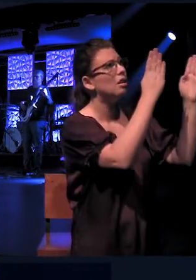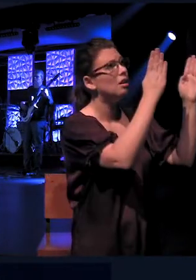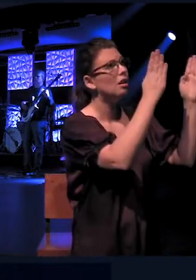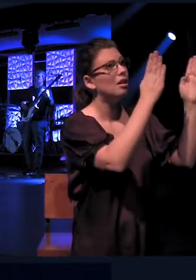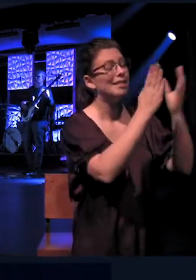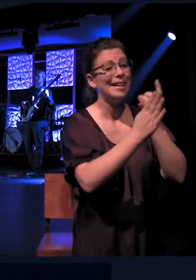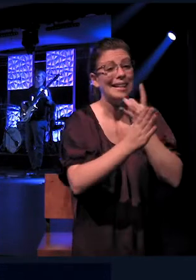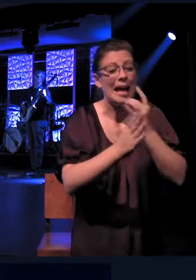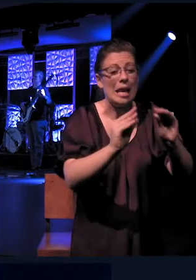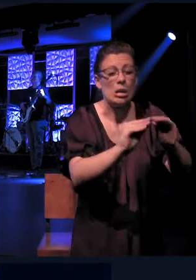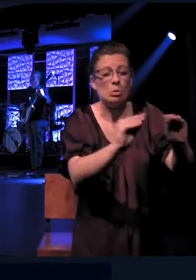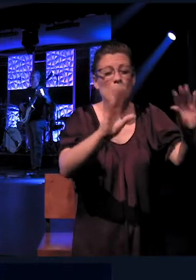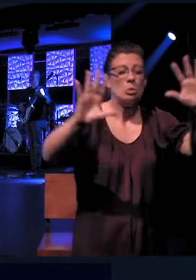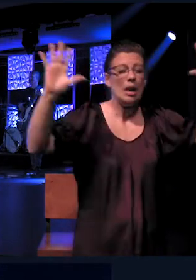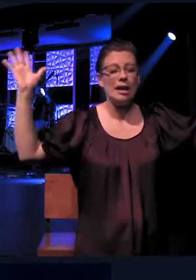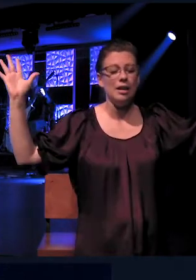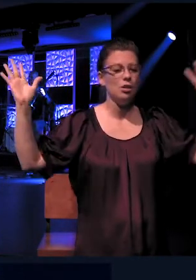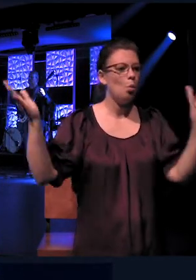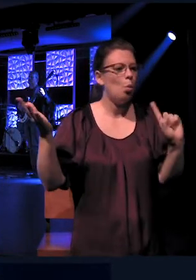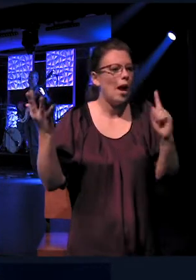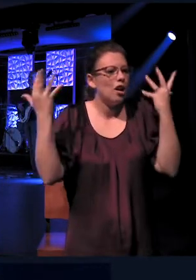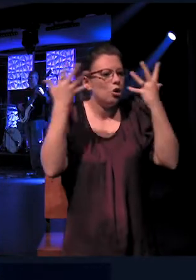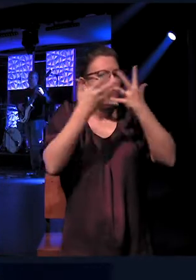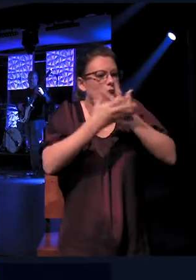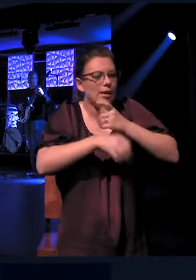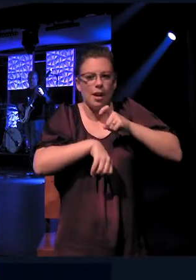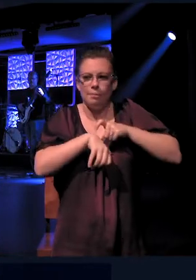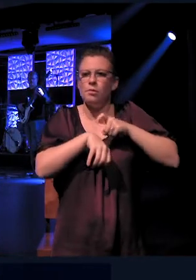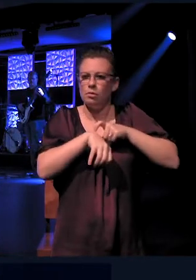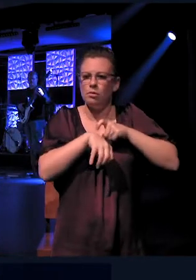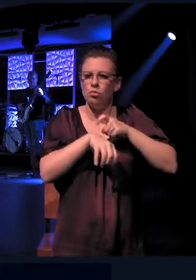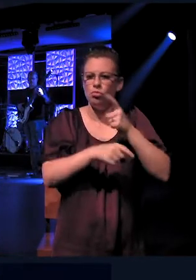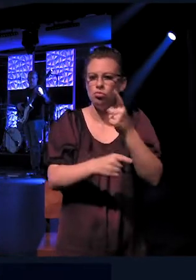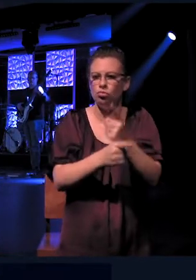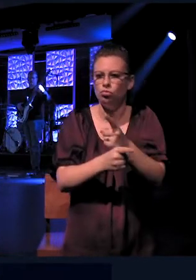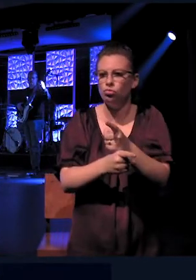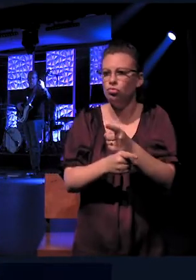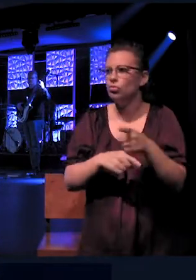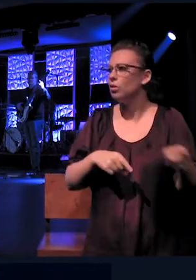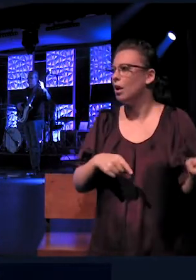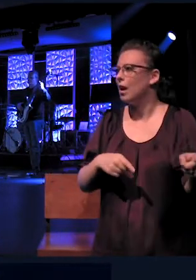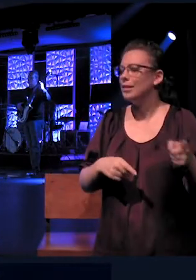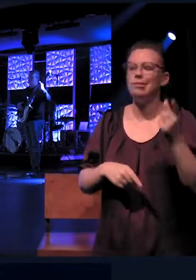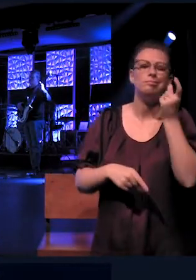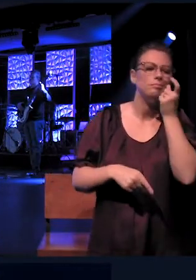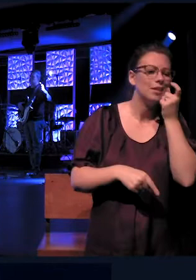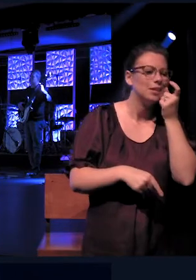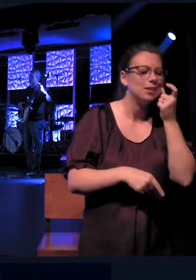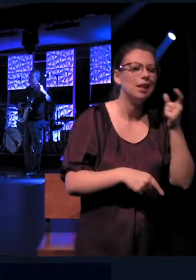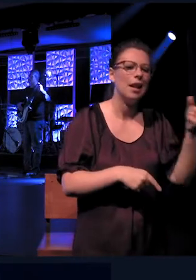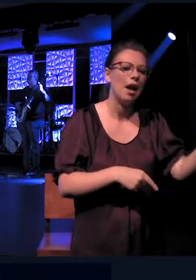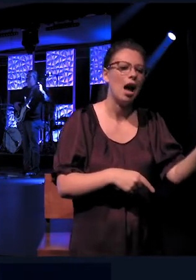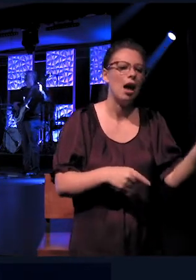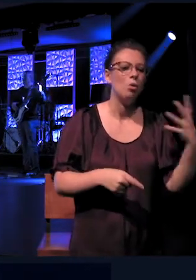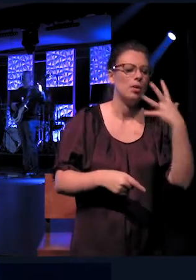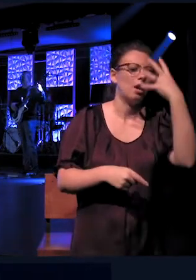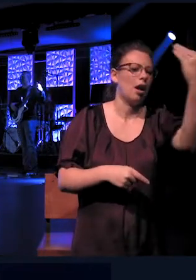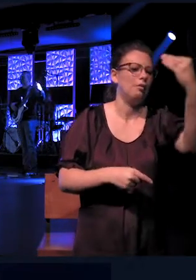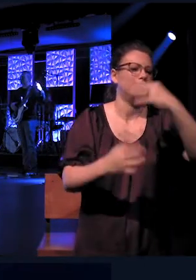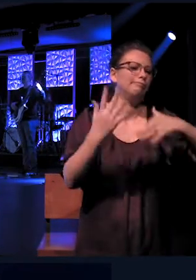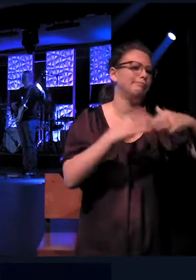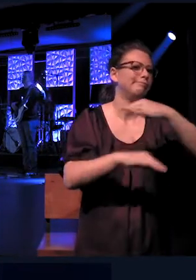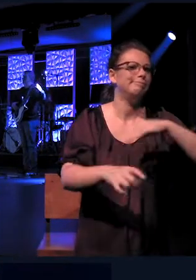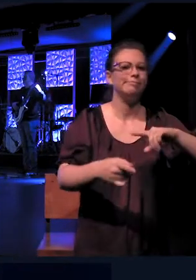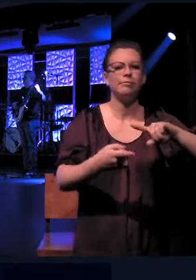bright. When it's dark, you can see the light better. Just a few weeks ago, I was up in the mountains in Tioga County doing some four-wheeling with some of my kids